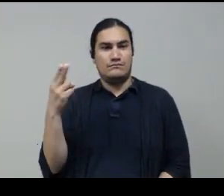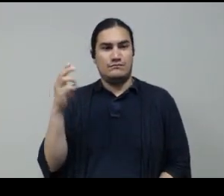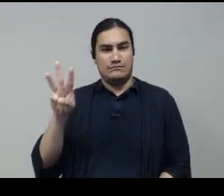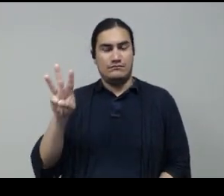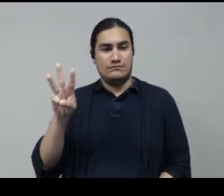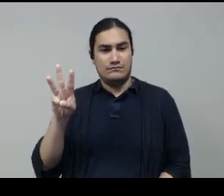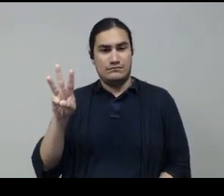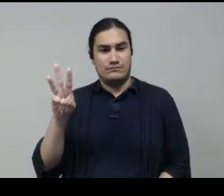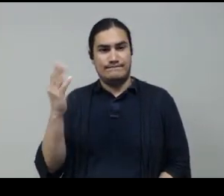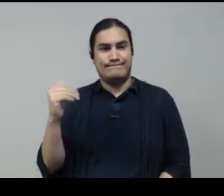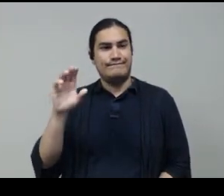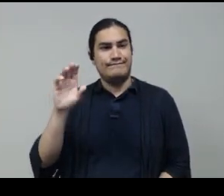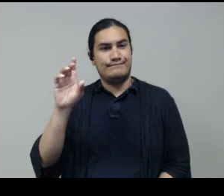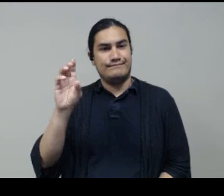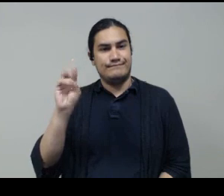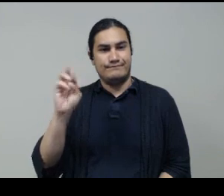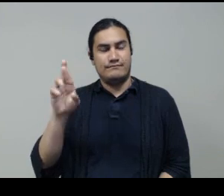Commissioner Davis.